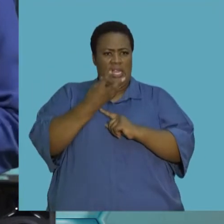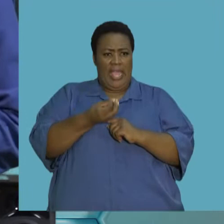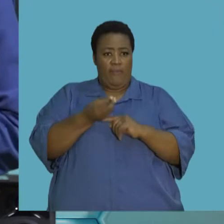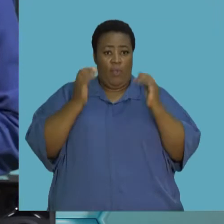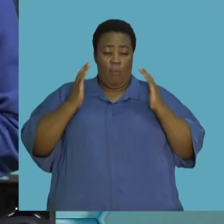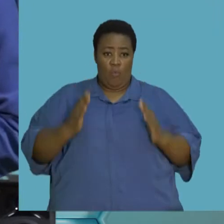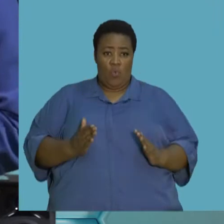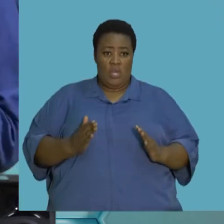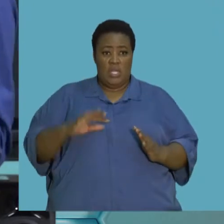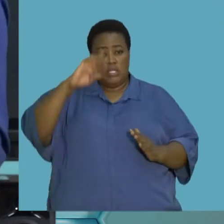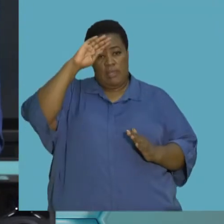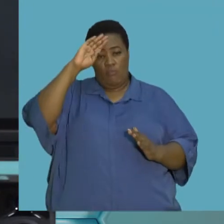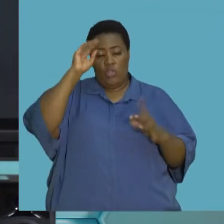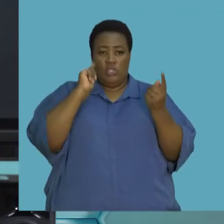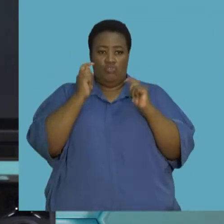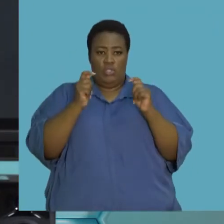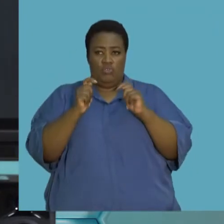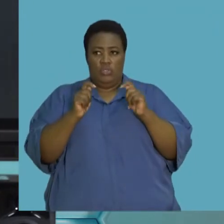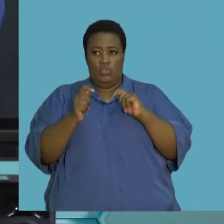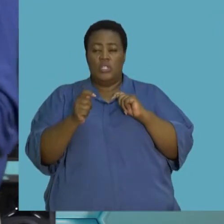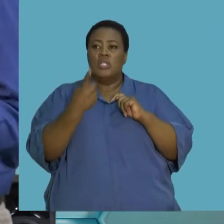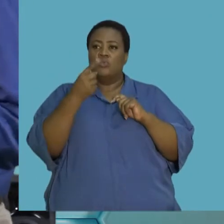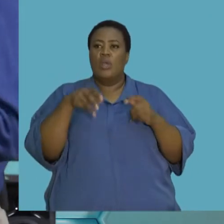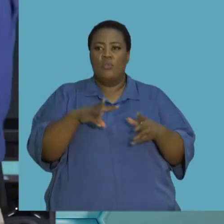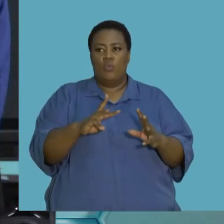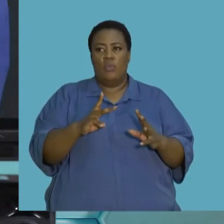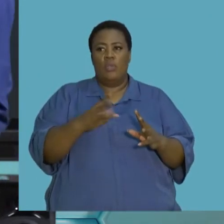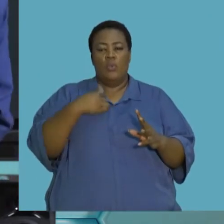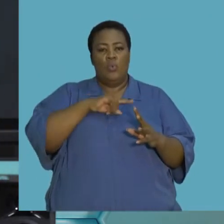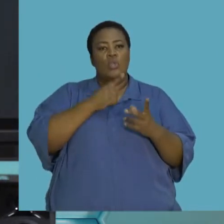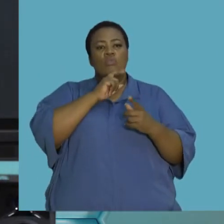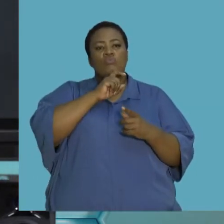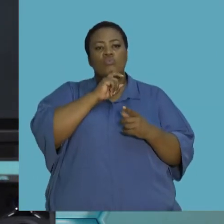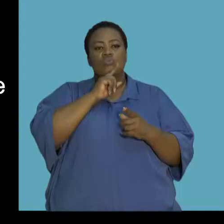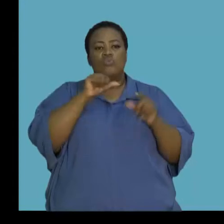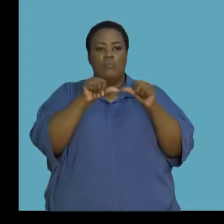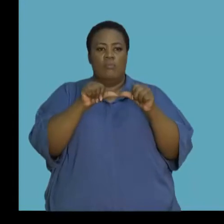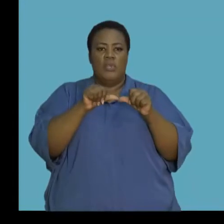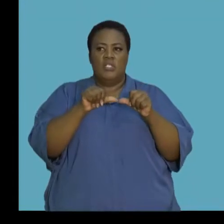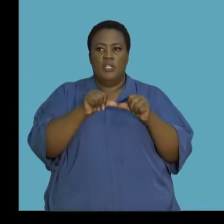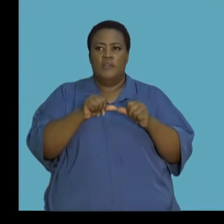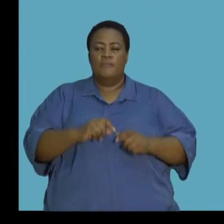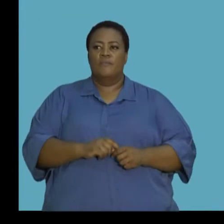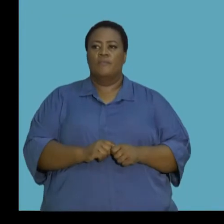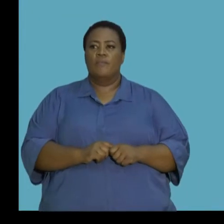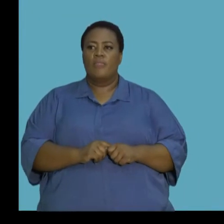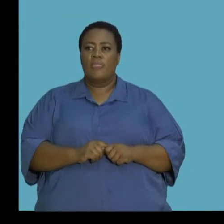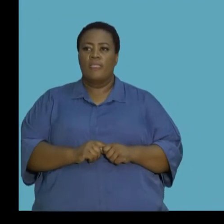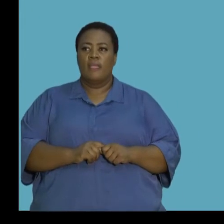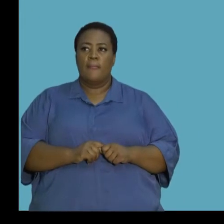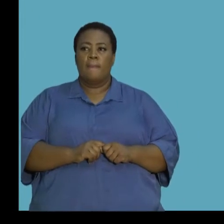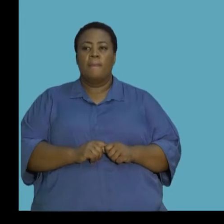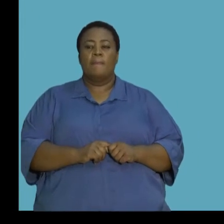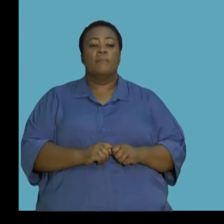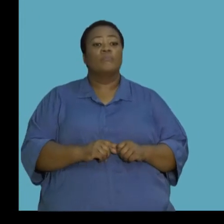body temperature. So that's one way of us measuring the dependent variable. Okay, we're going to try and wrap this slide